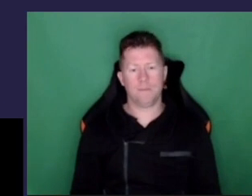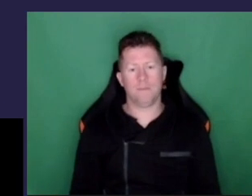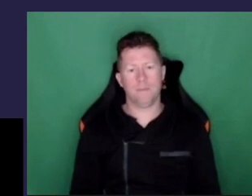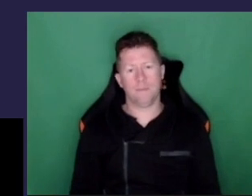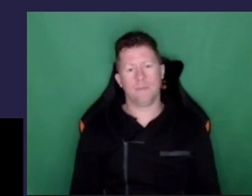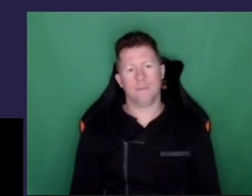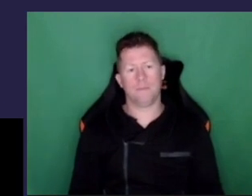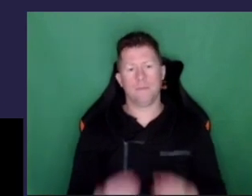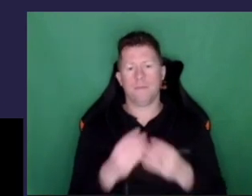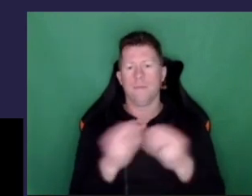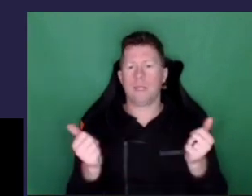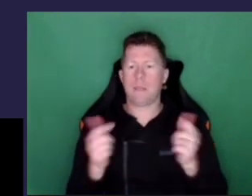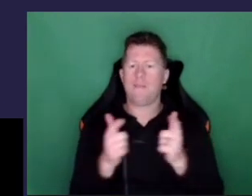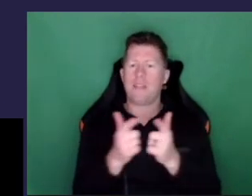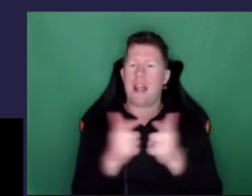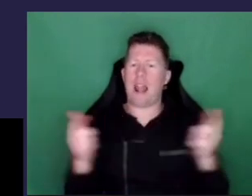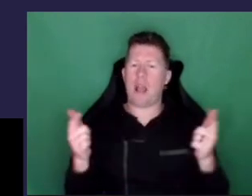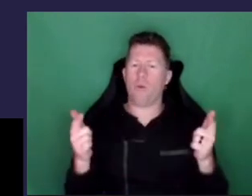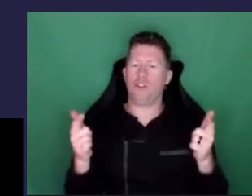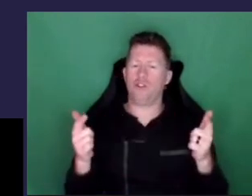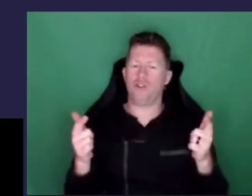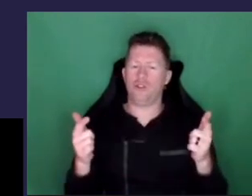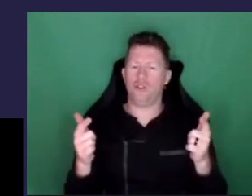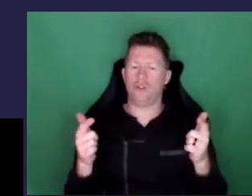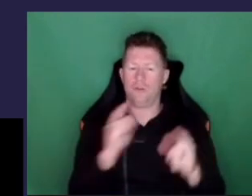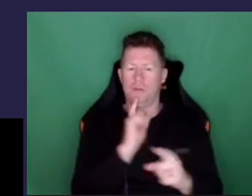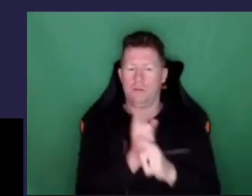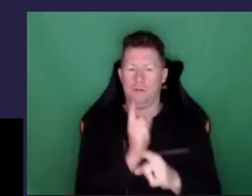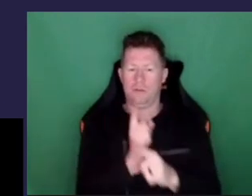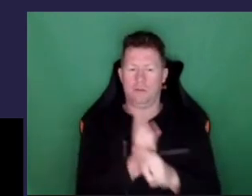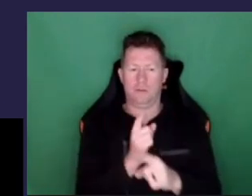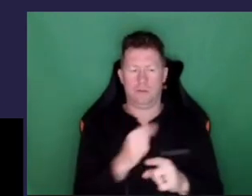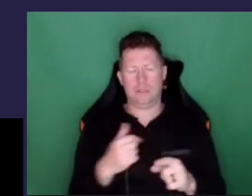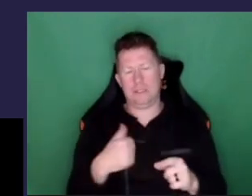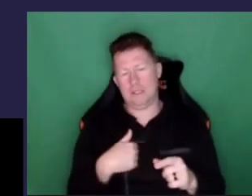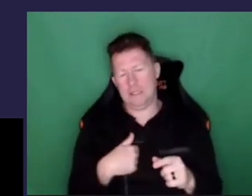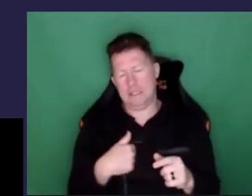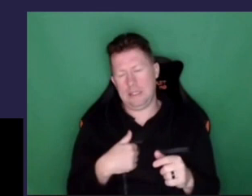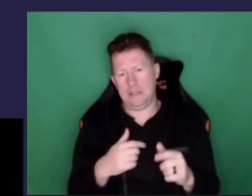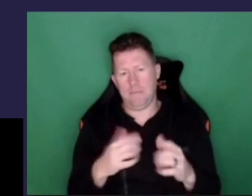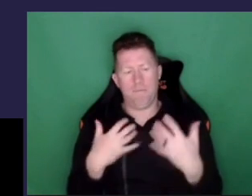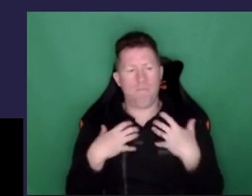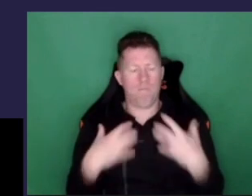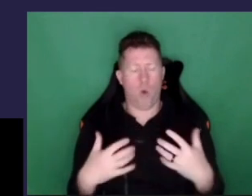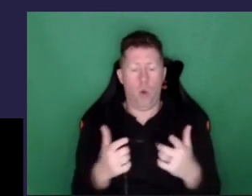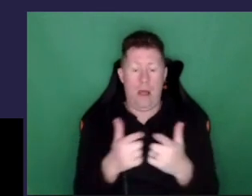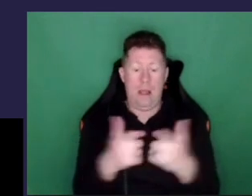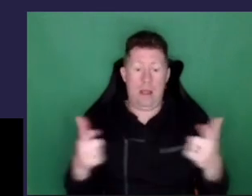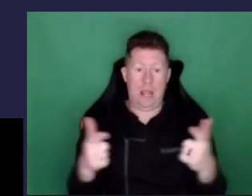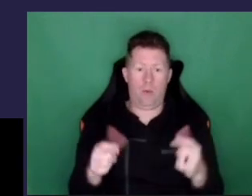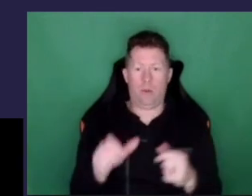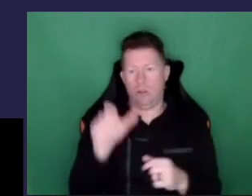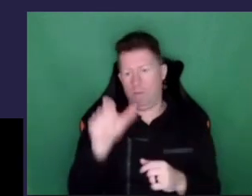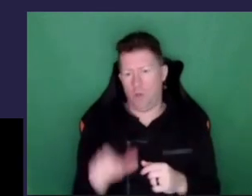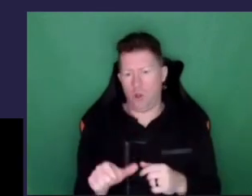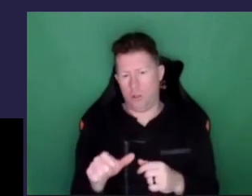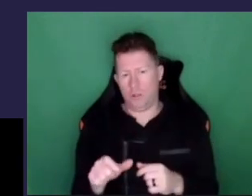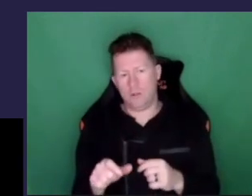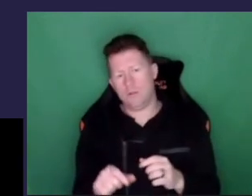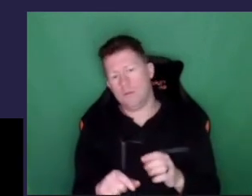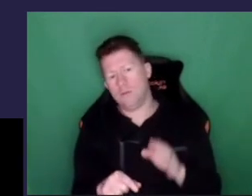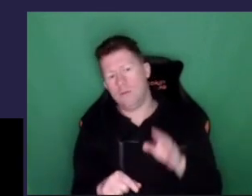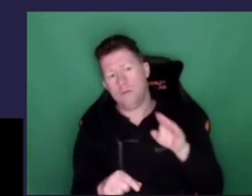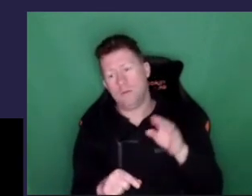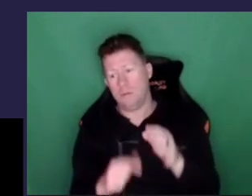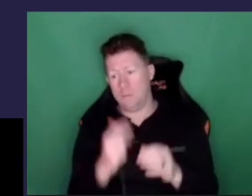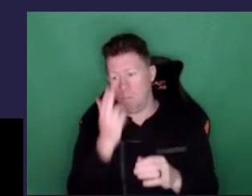Some of the language that I try to use, and I'm primarily a language person rather than I don't do graphics very well. I try to